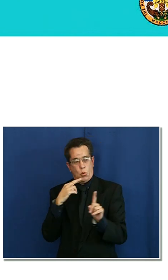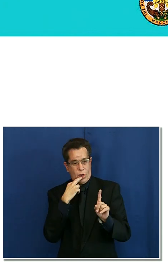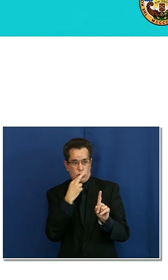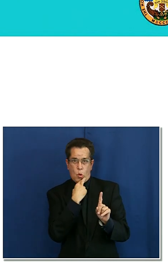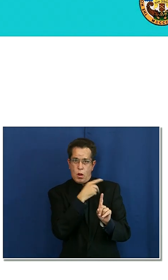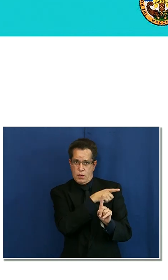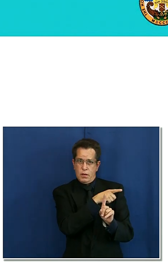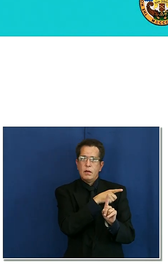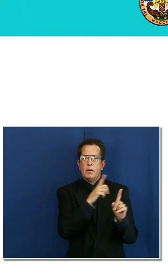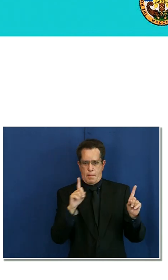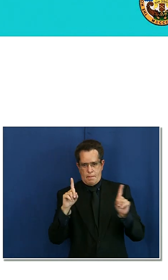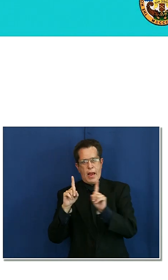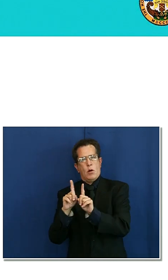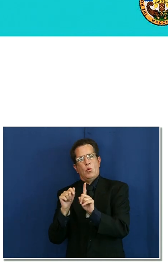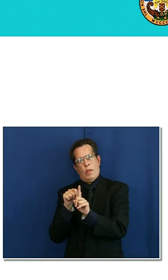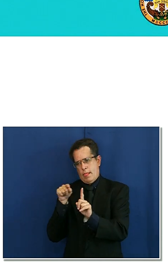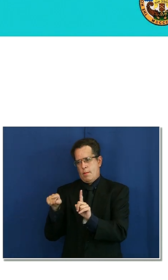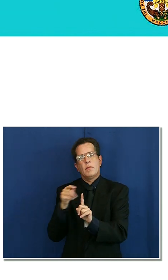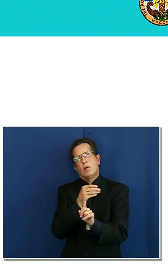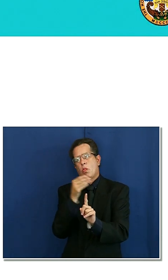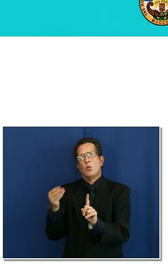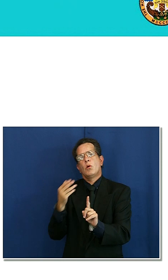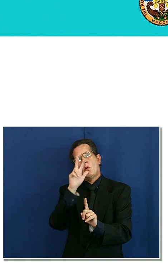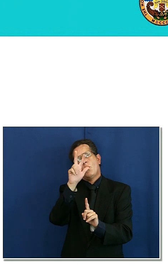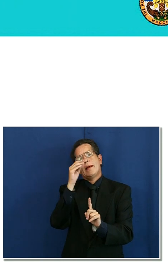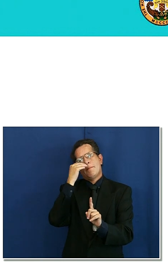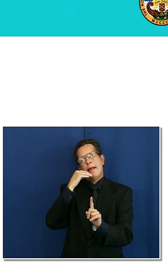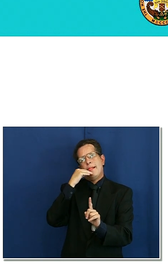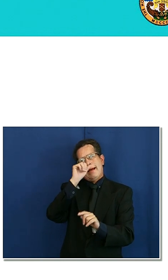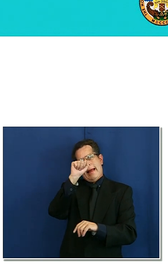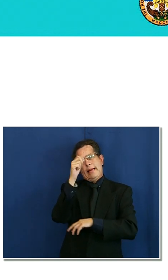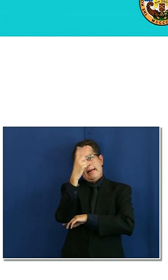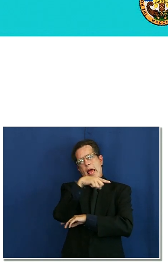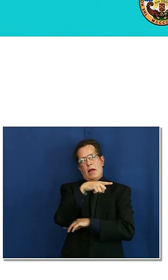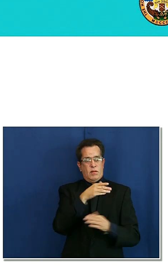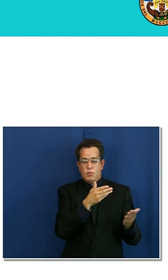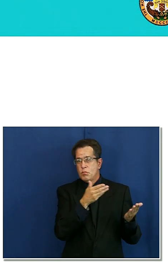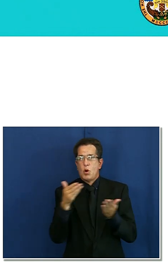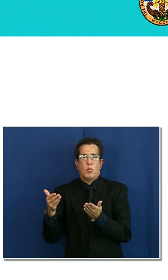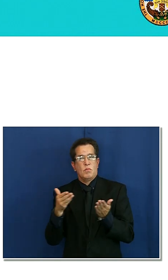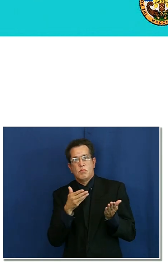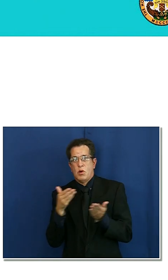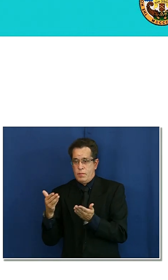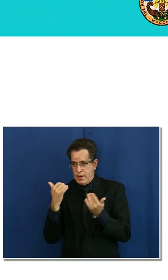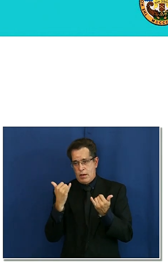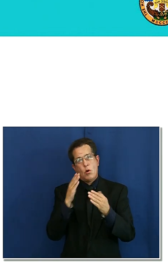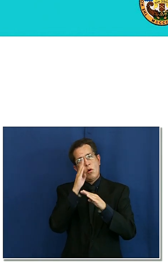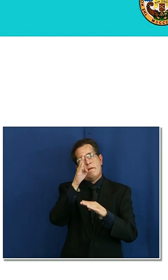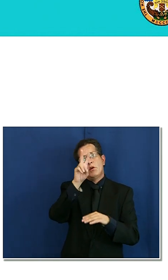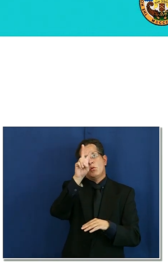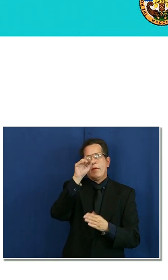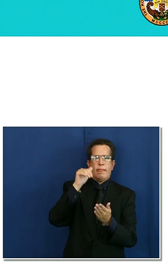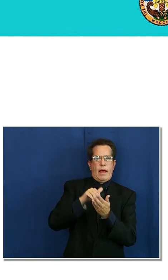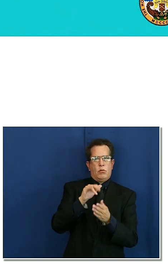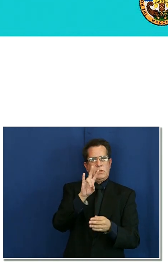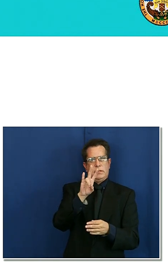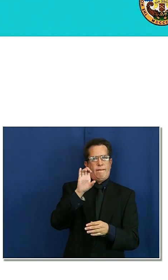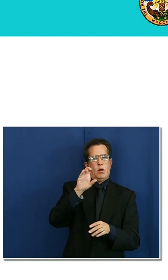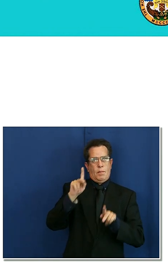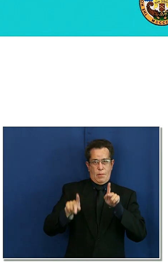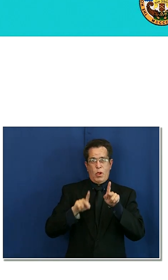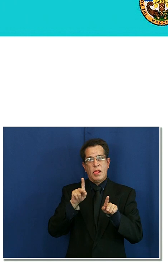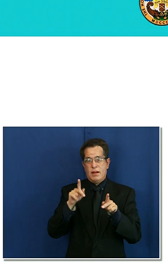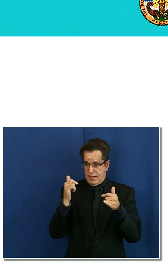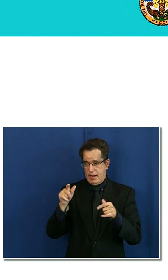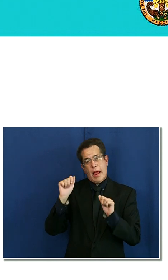restaurant and receive 3 nutritious meals a day. We currently are serving more than 2,700 people, but we can